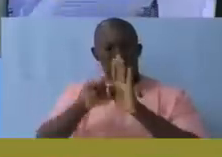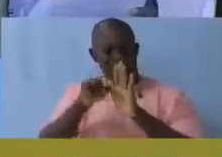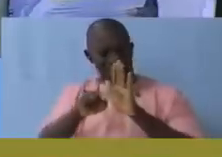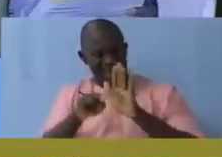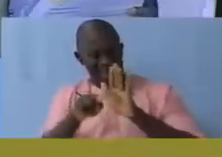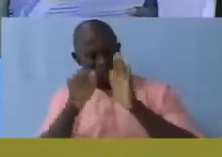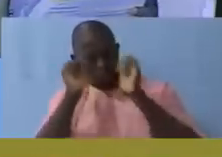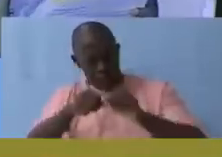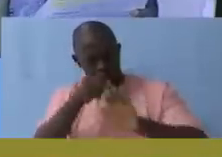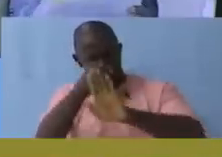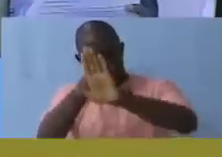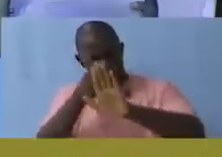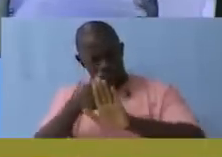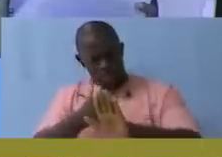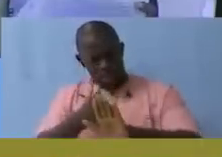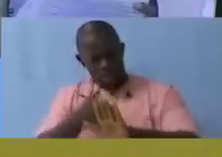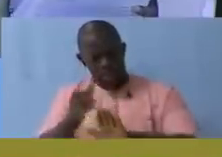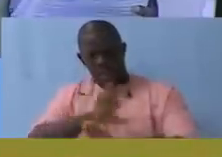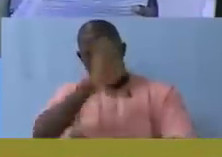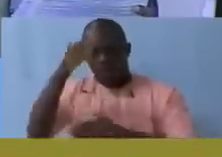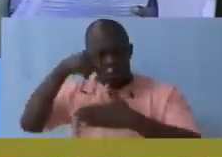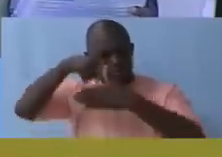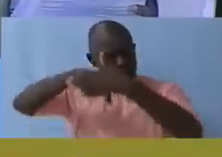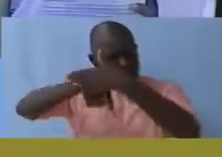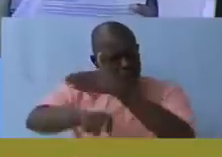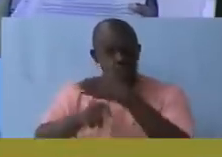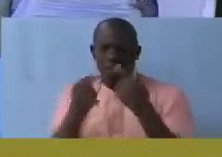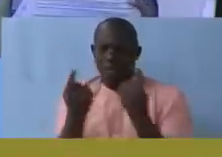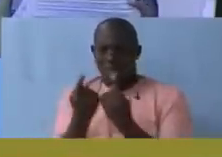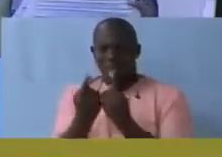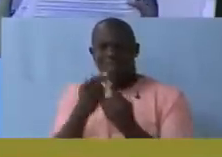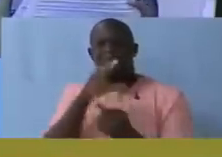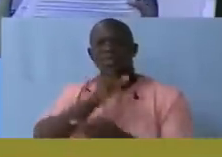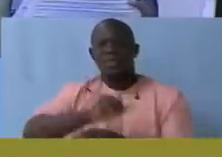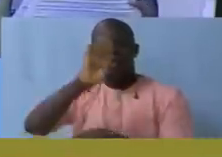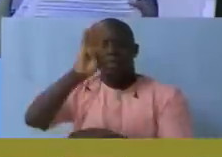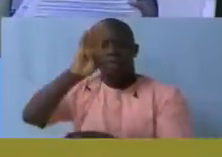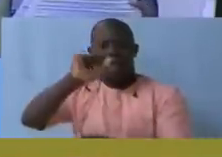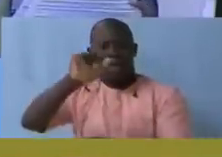you. That is very deep, Mr. Batchilly. Yes.